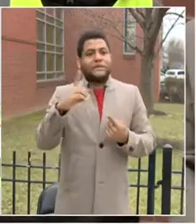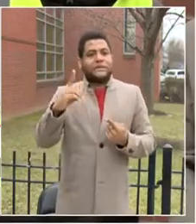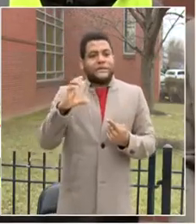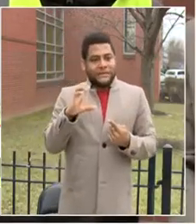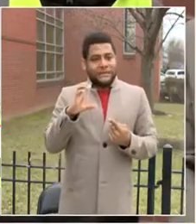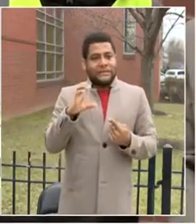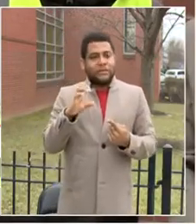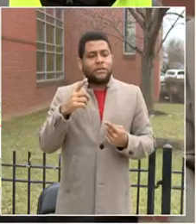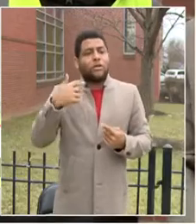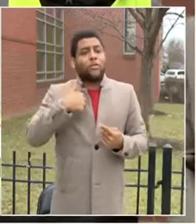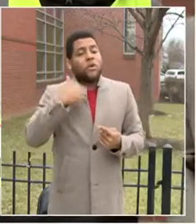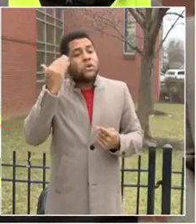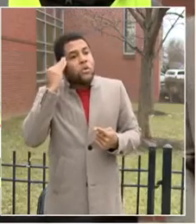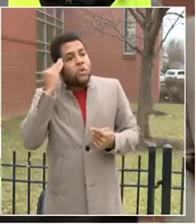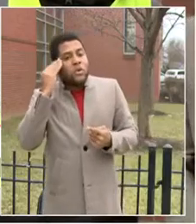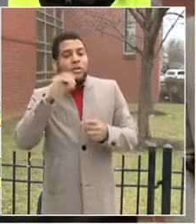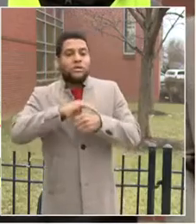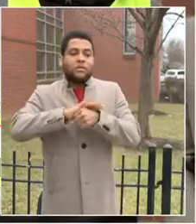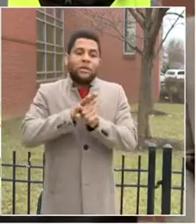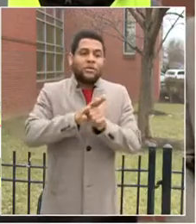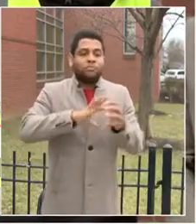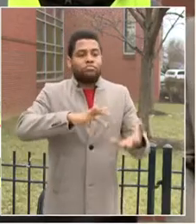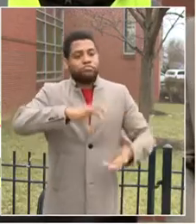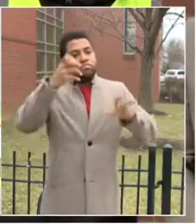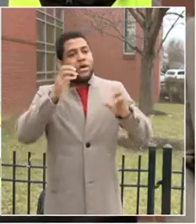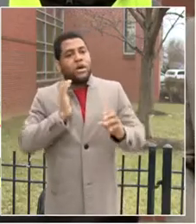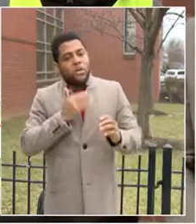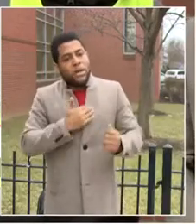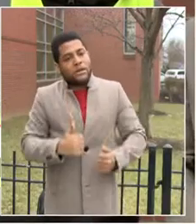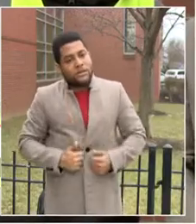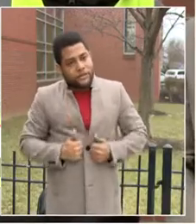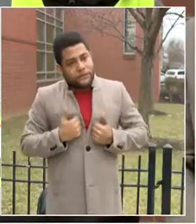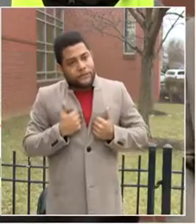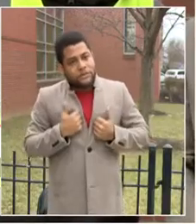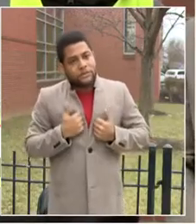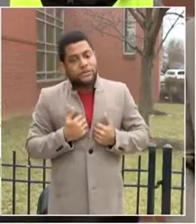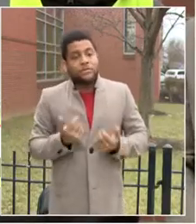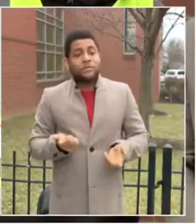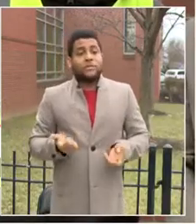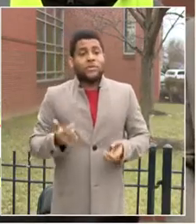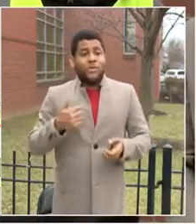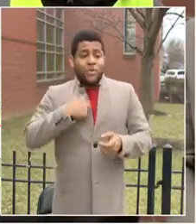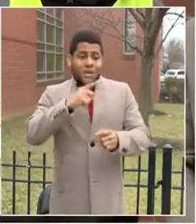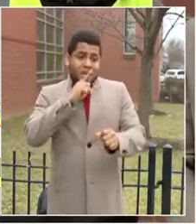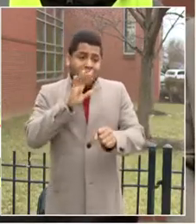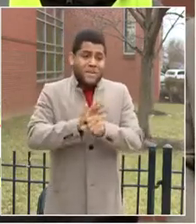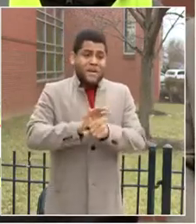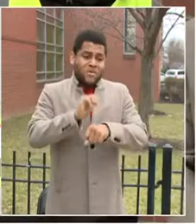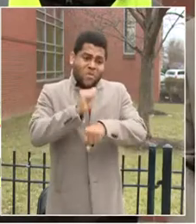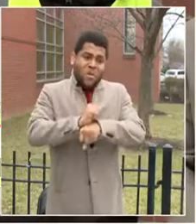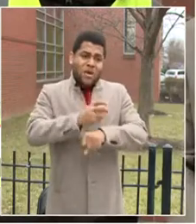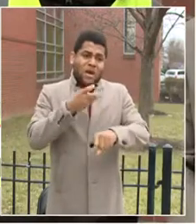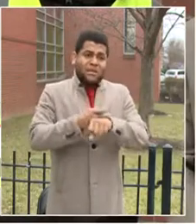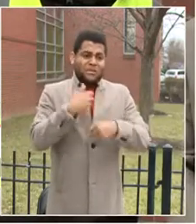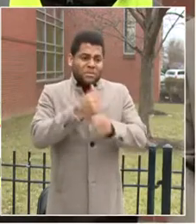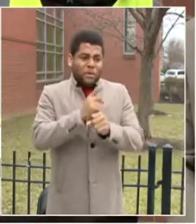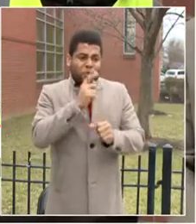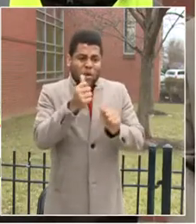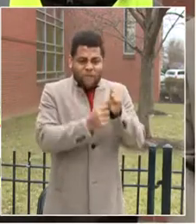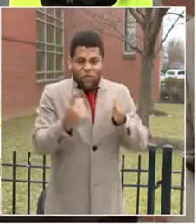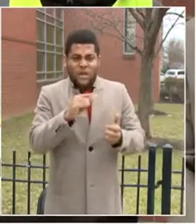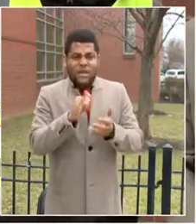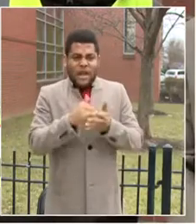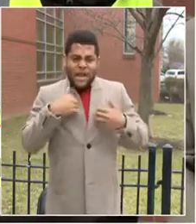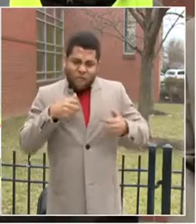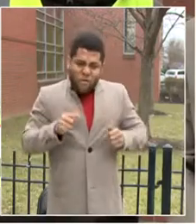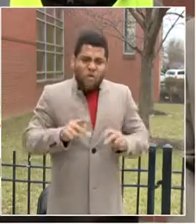systems and upended our lives. And we are committed to making sure that everybody has an opportunity to get